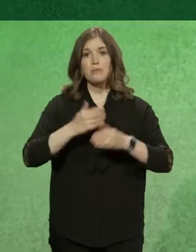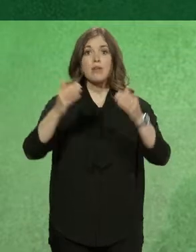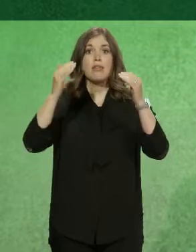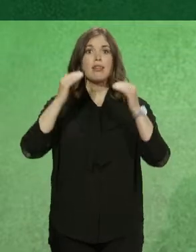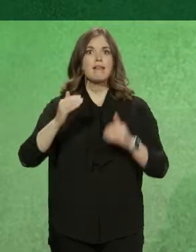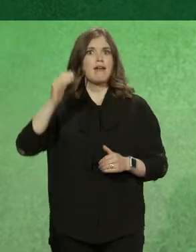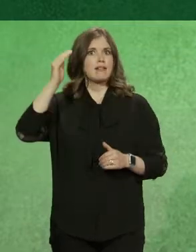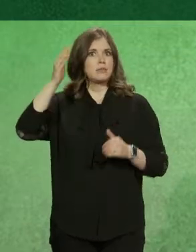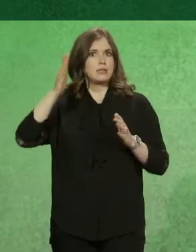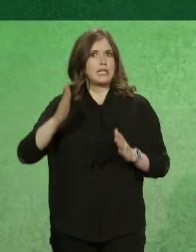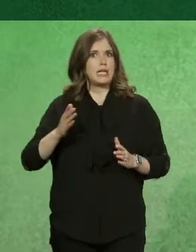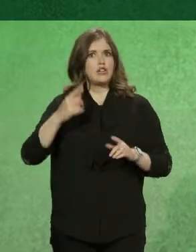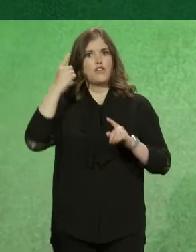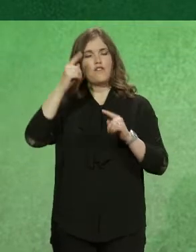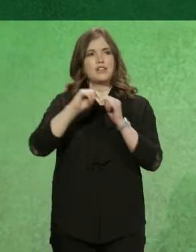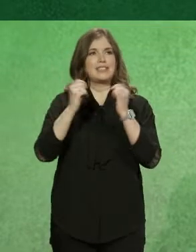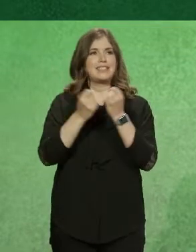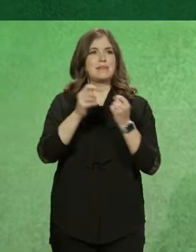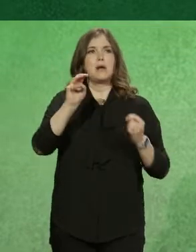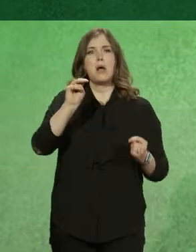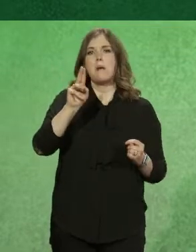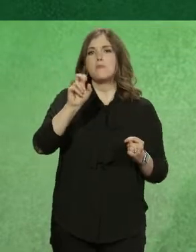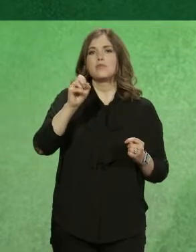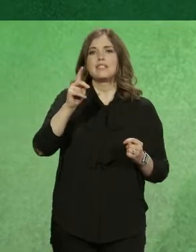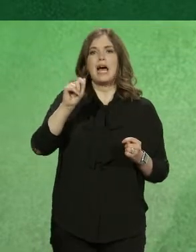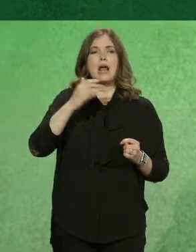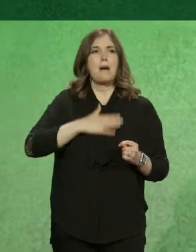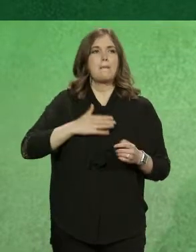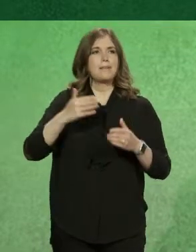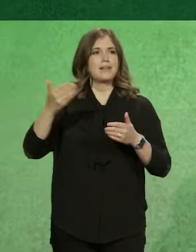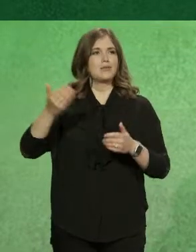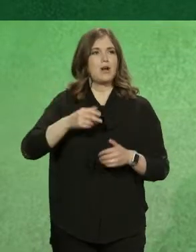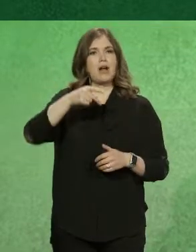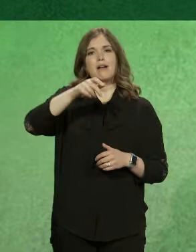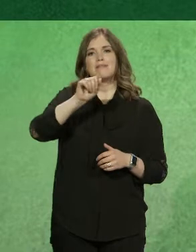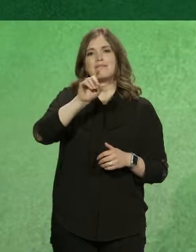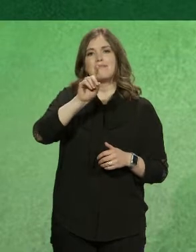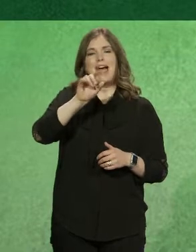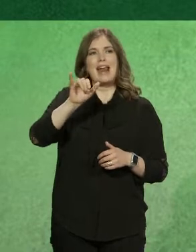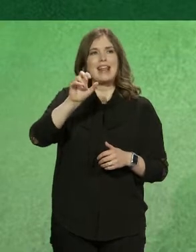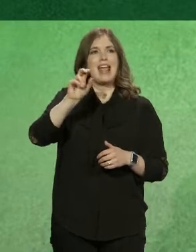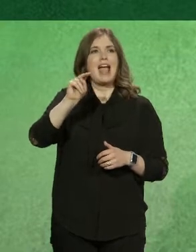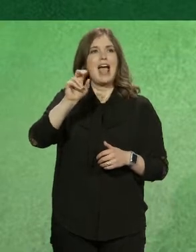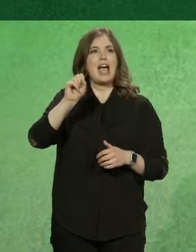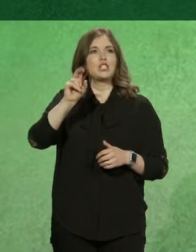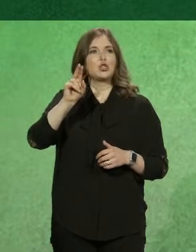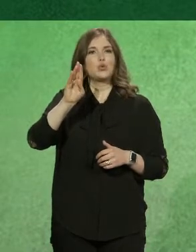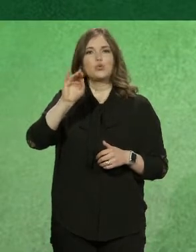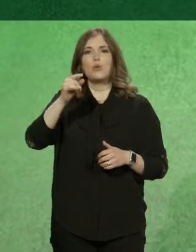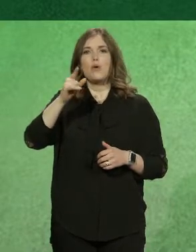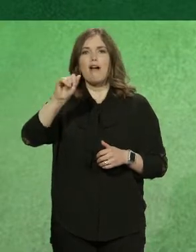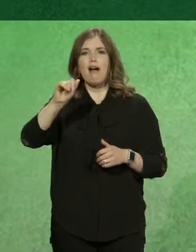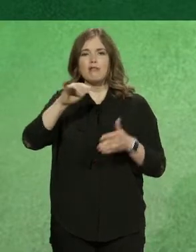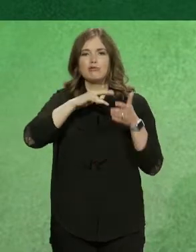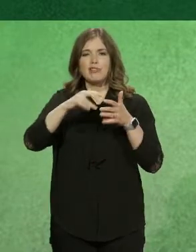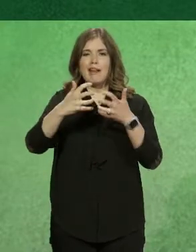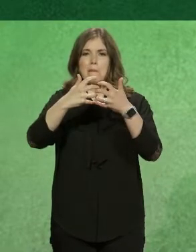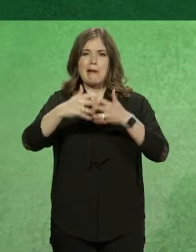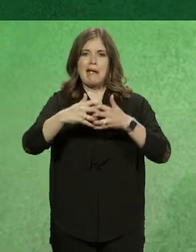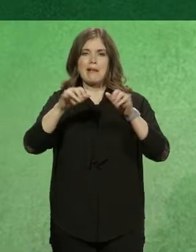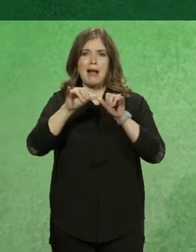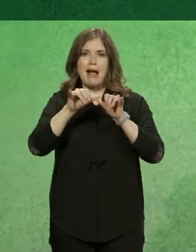Presenting for Team Musana, please welcome Patty Nsubuga, who's studying mechanical engineering